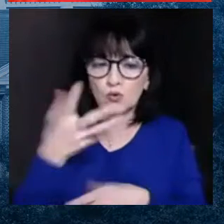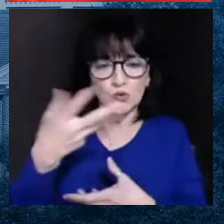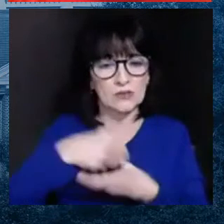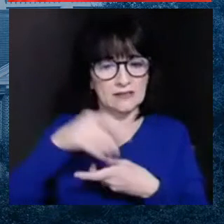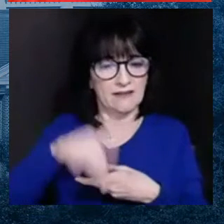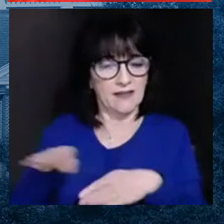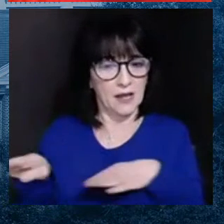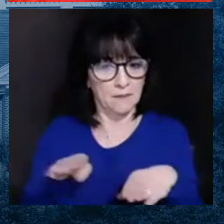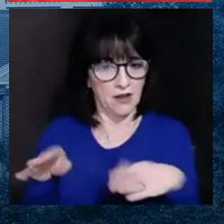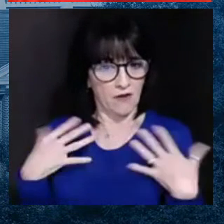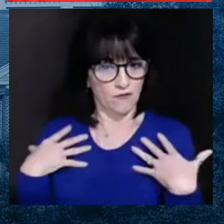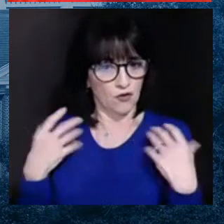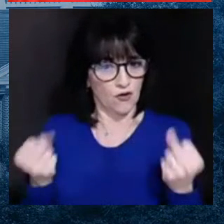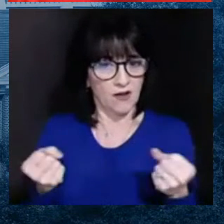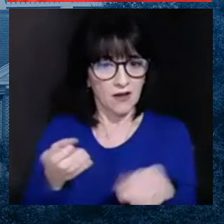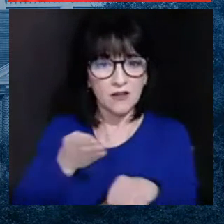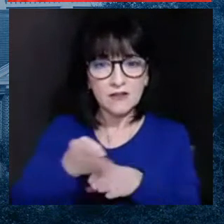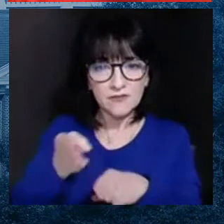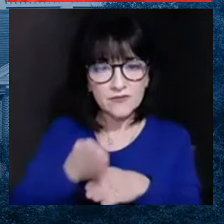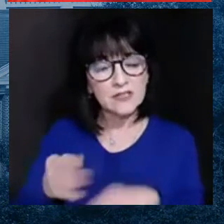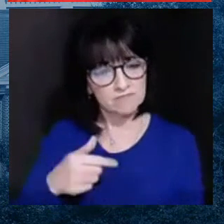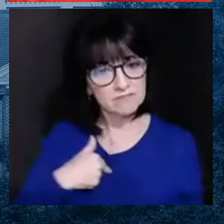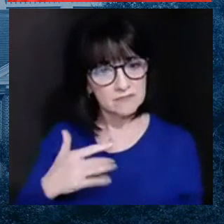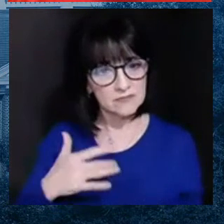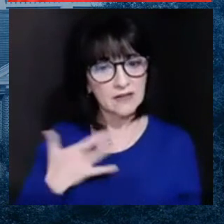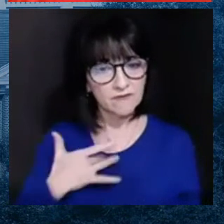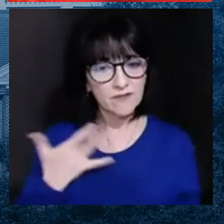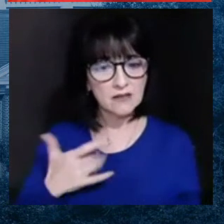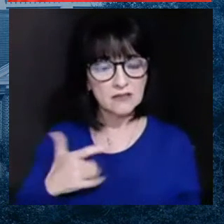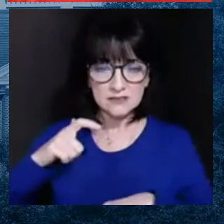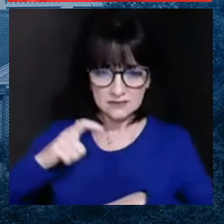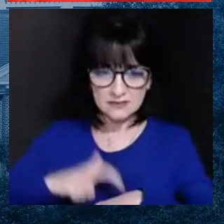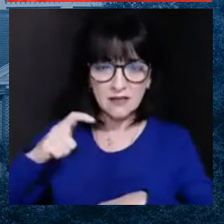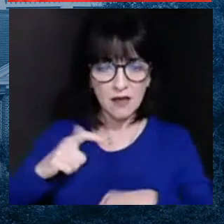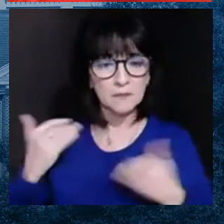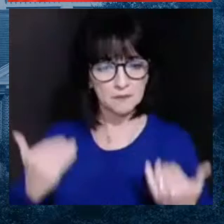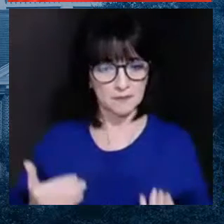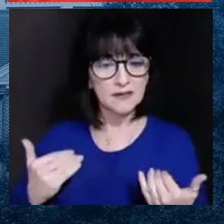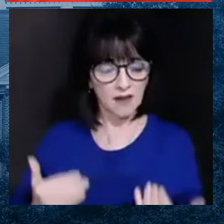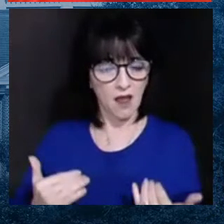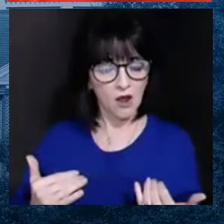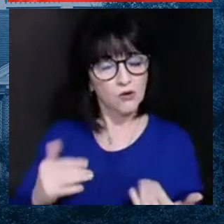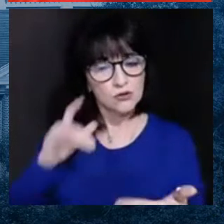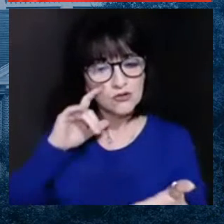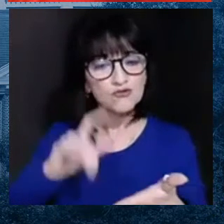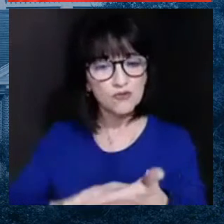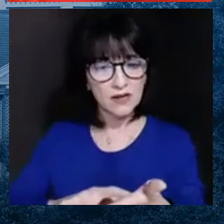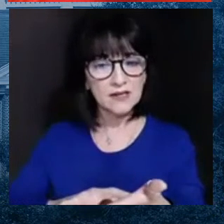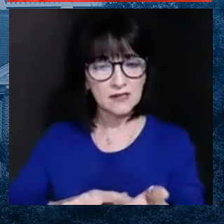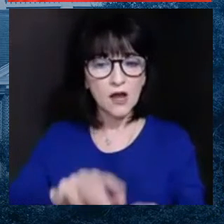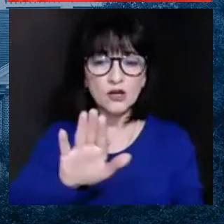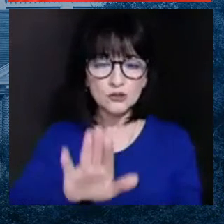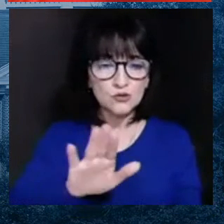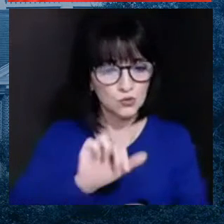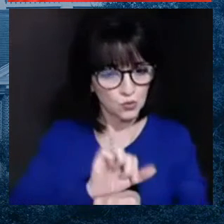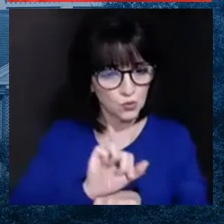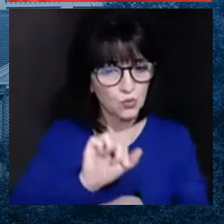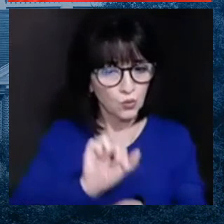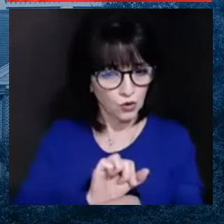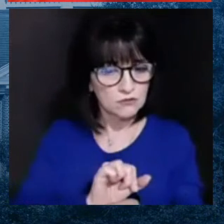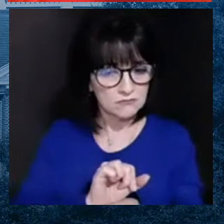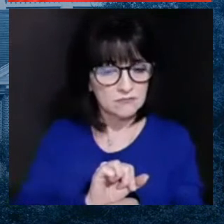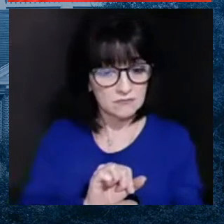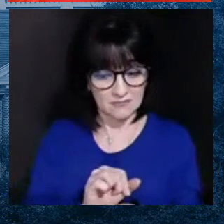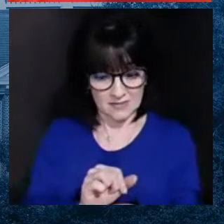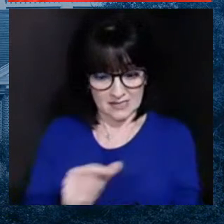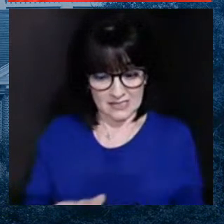I thought it was time that we recognize the work that you do, especially during this time that we have the pandemic. We know that we're going to